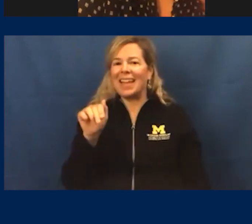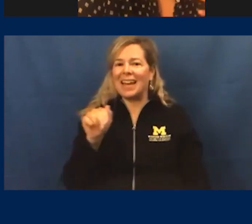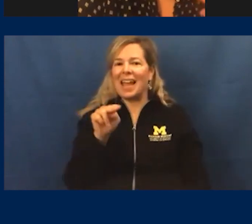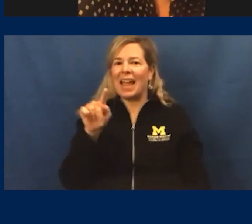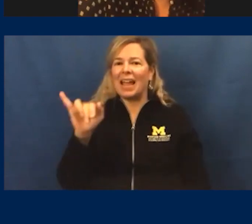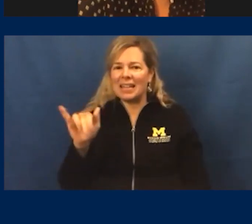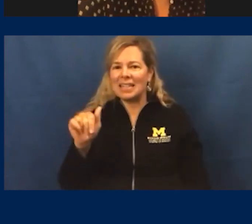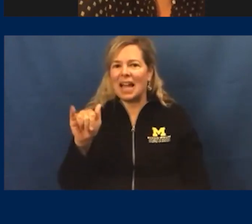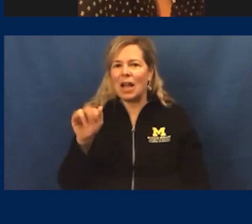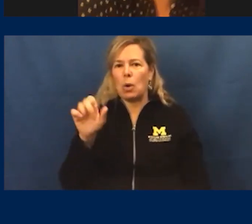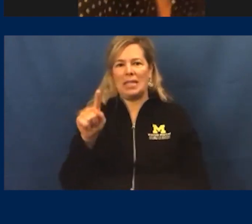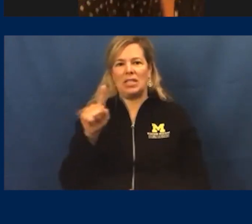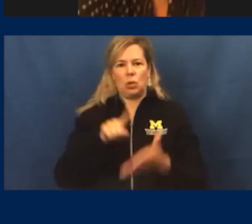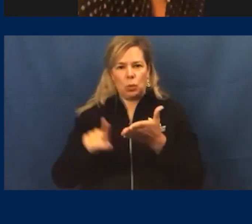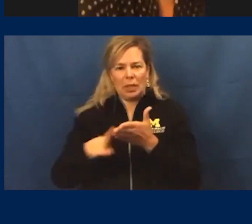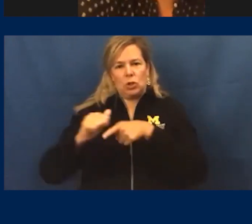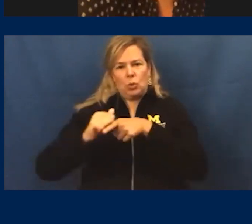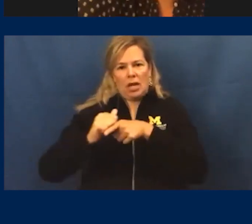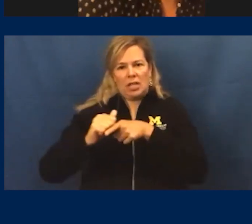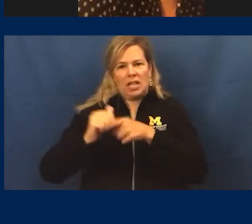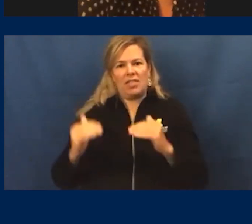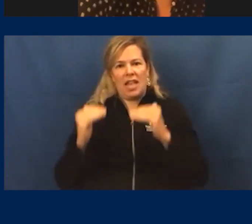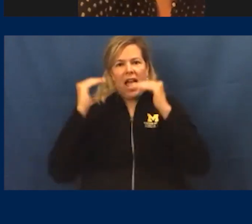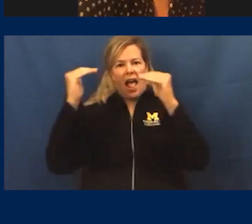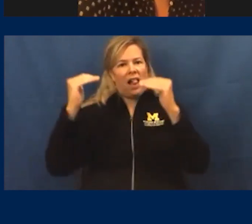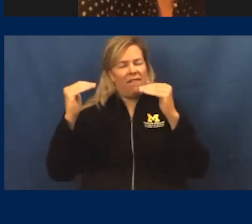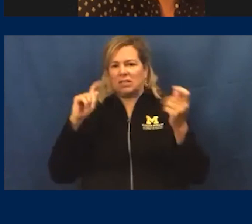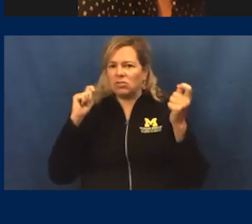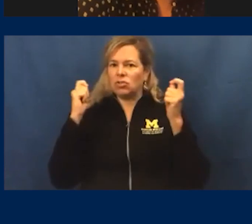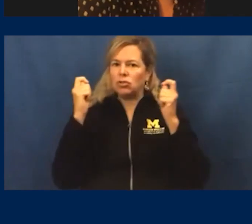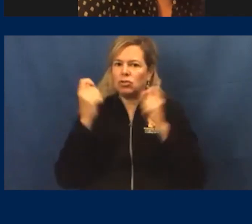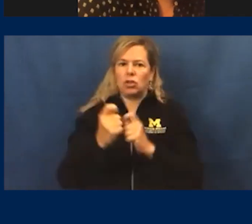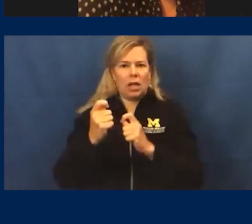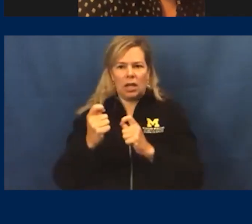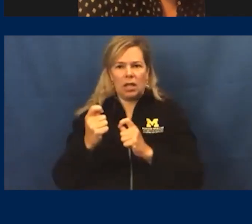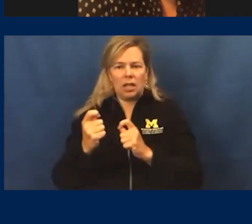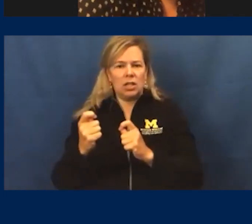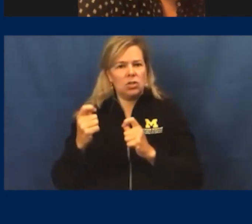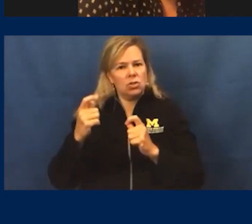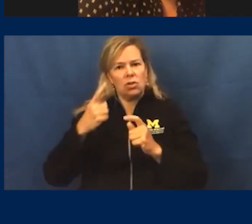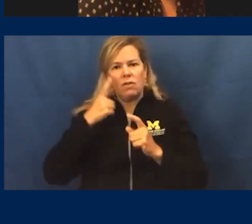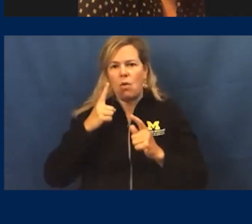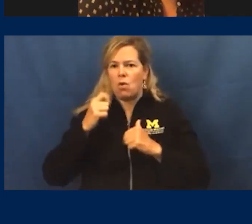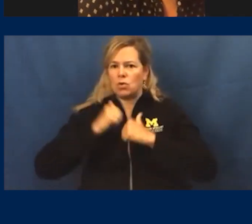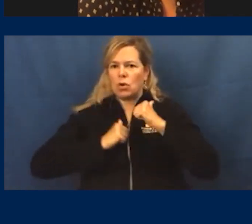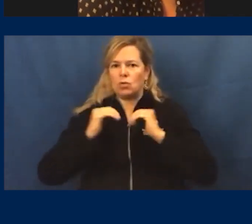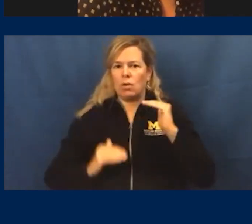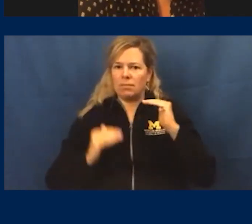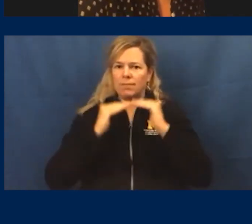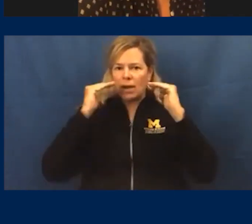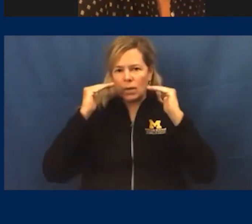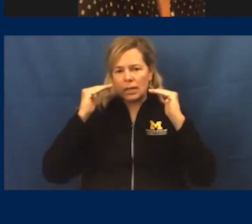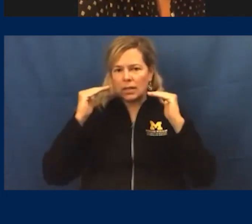practice that elevates movement demands for structural equity and justice. And that's